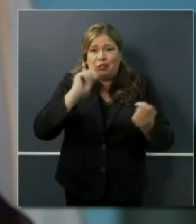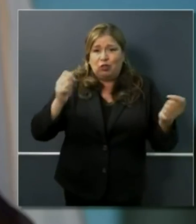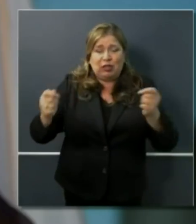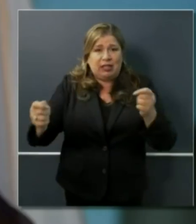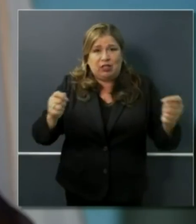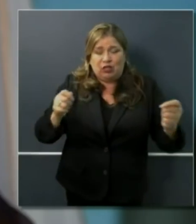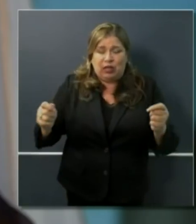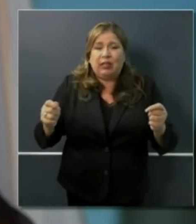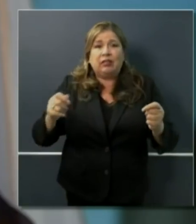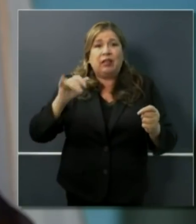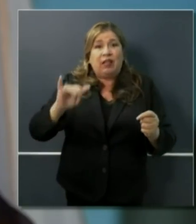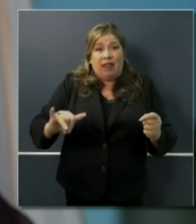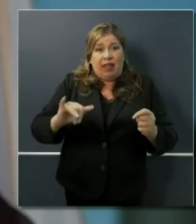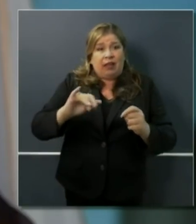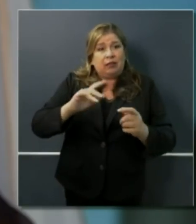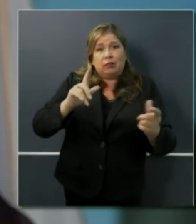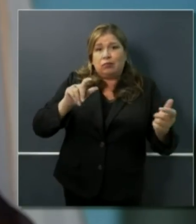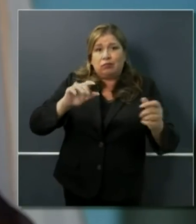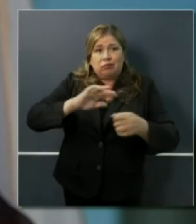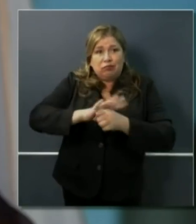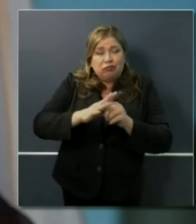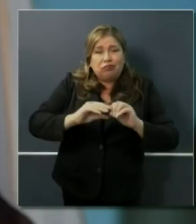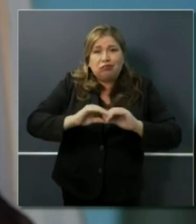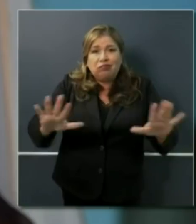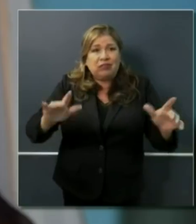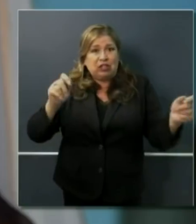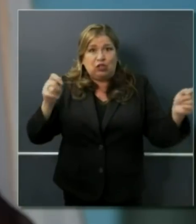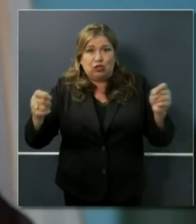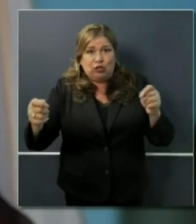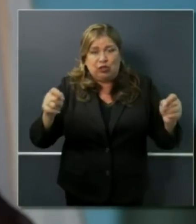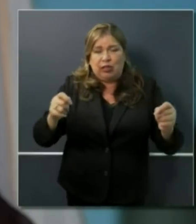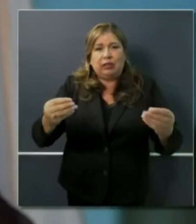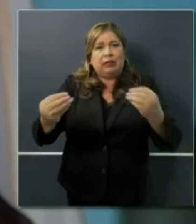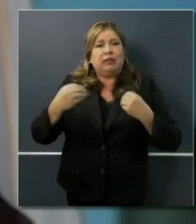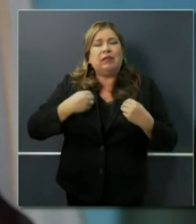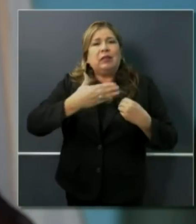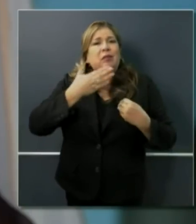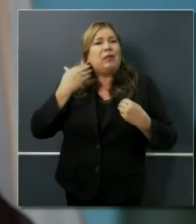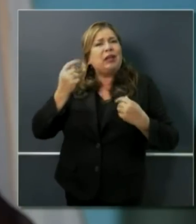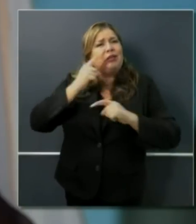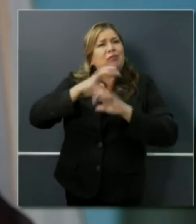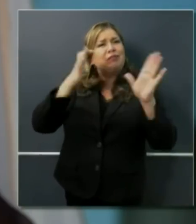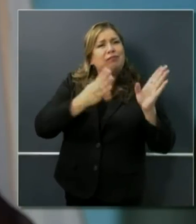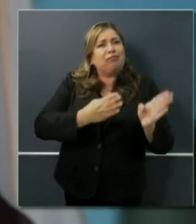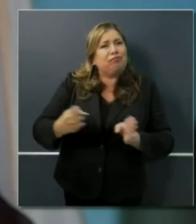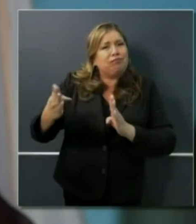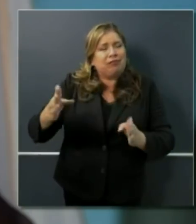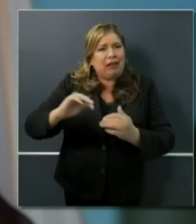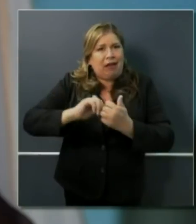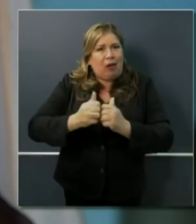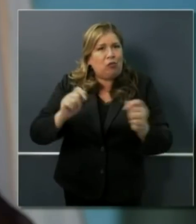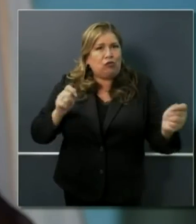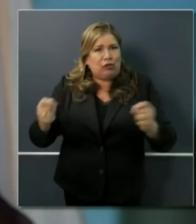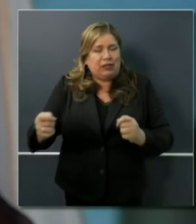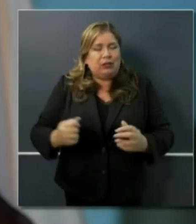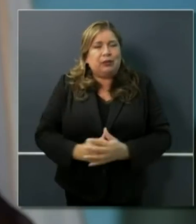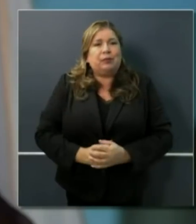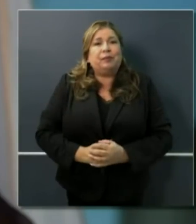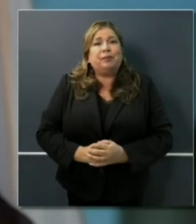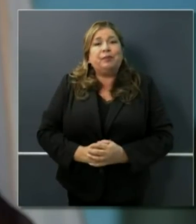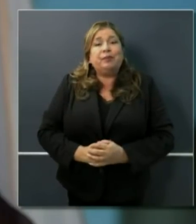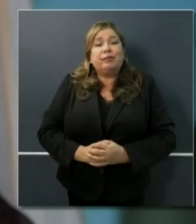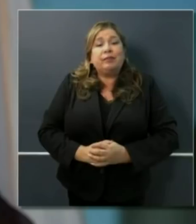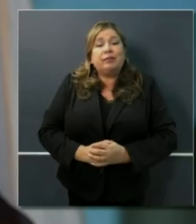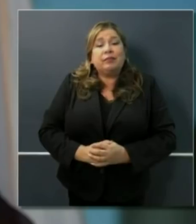better decisions we make in terms of that transition. So today we want to create a framework and